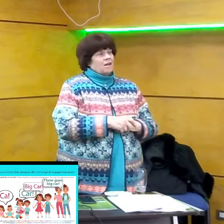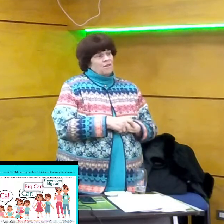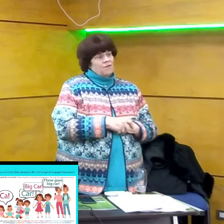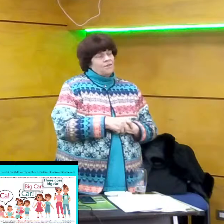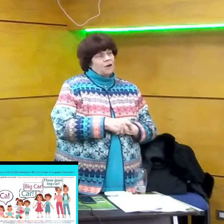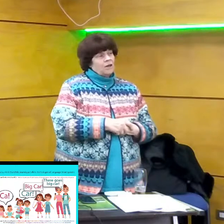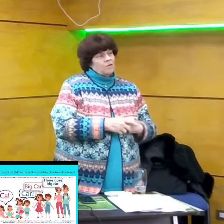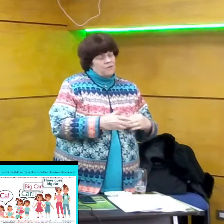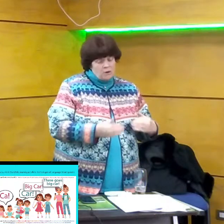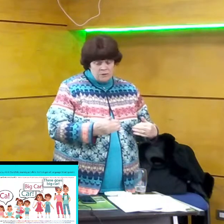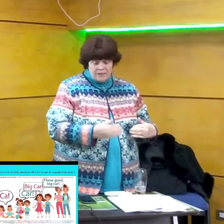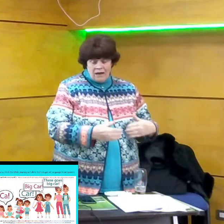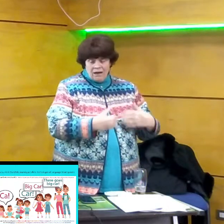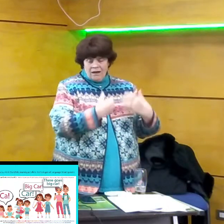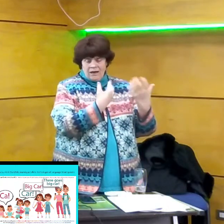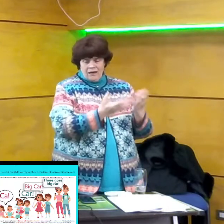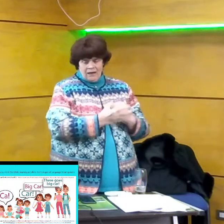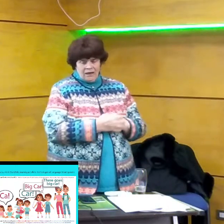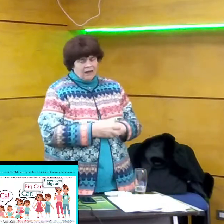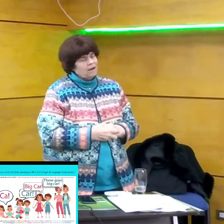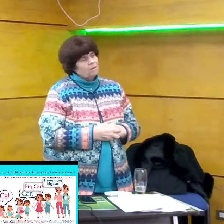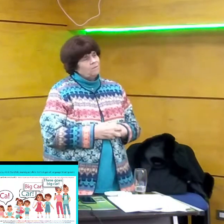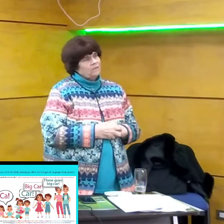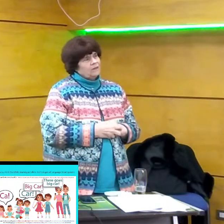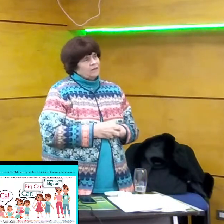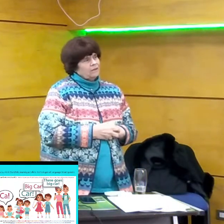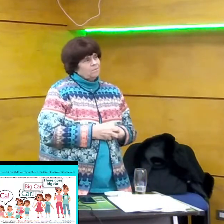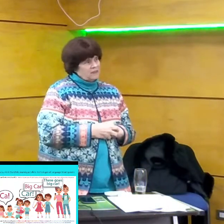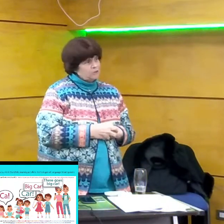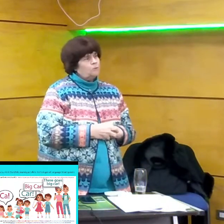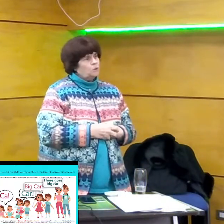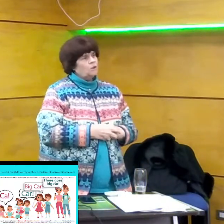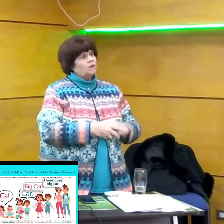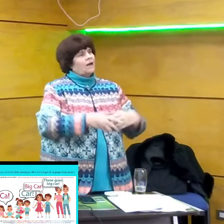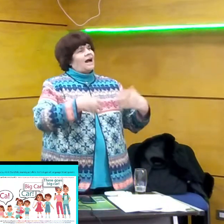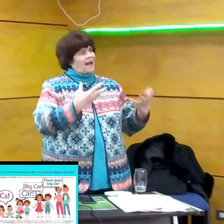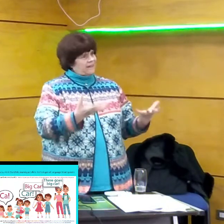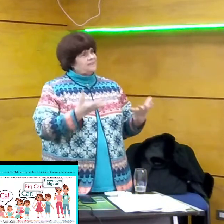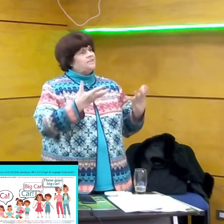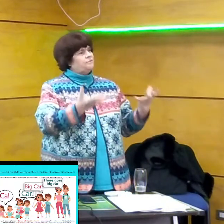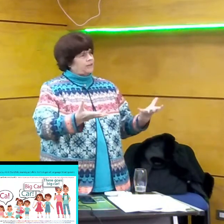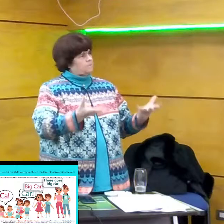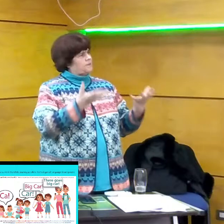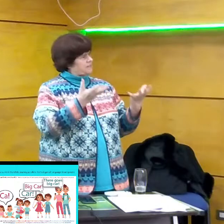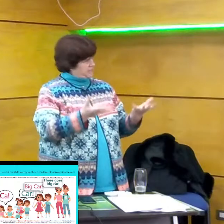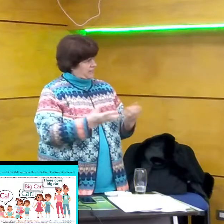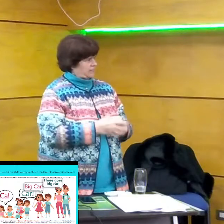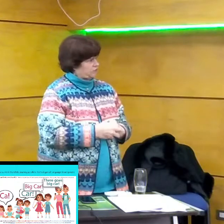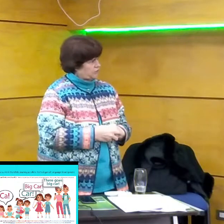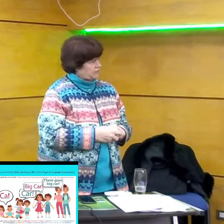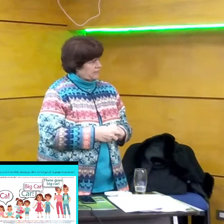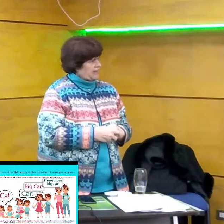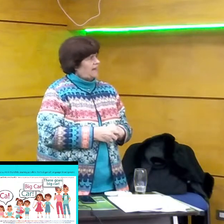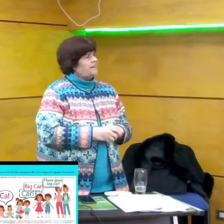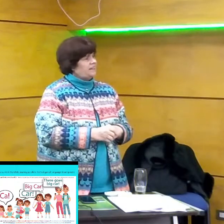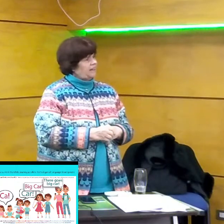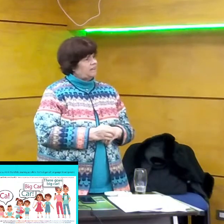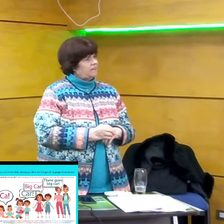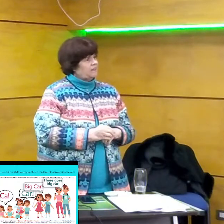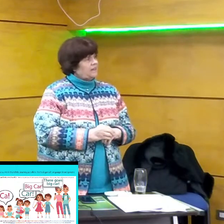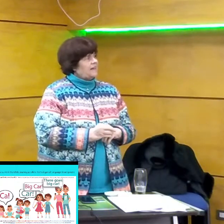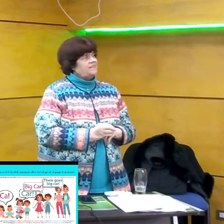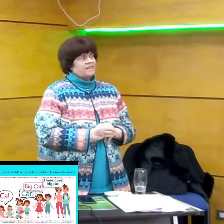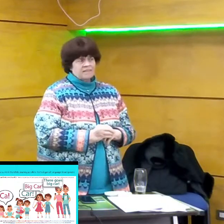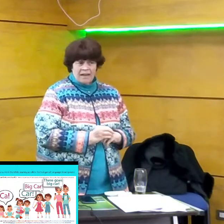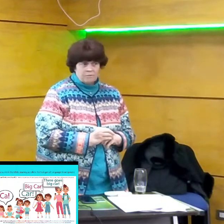So those are much more highly developed stage. And